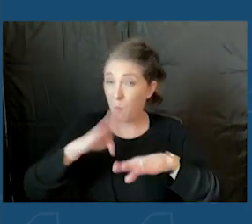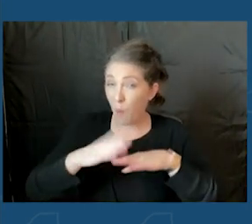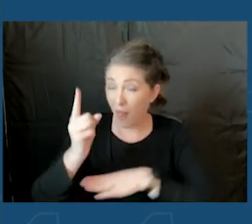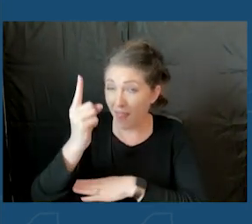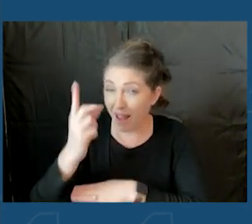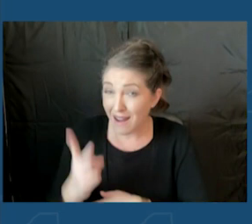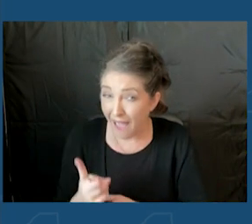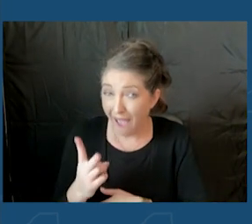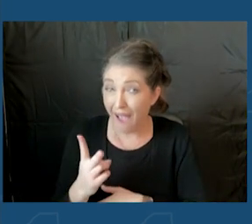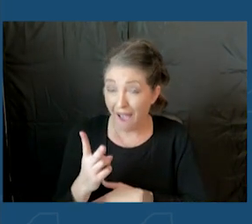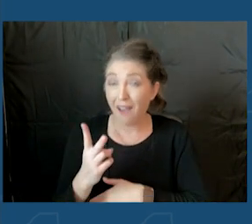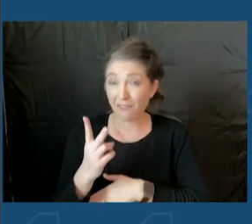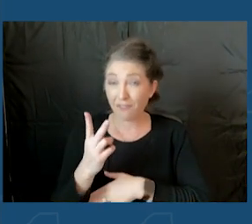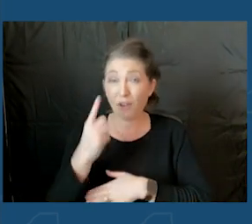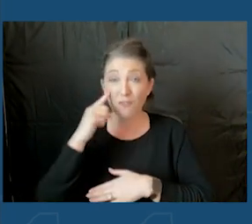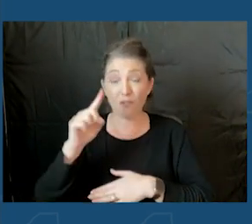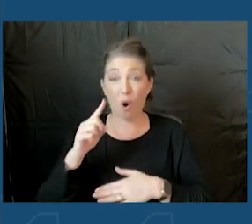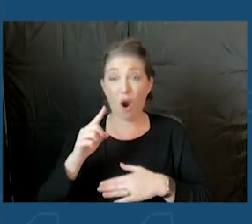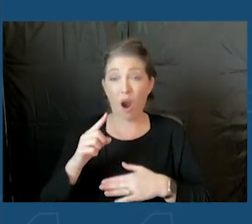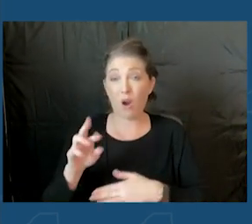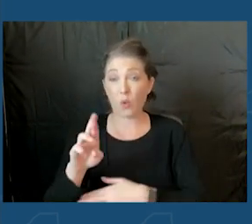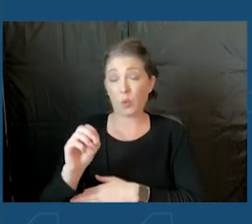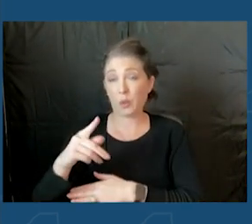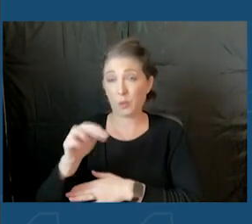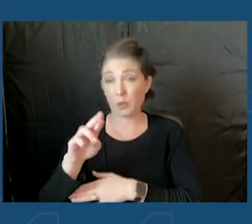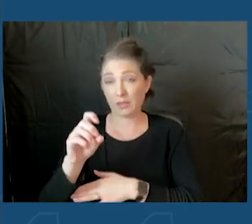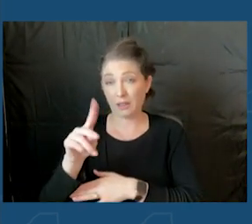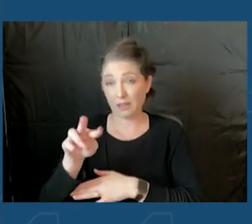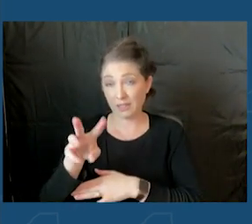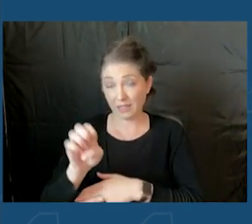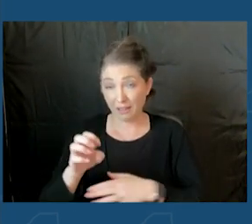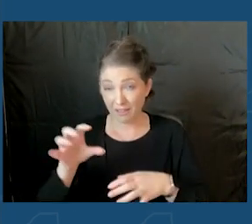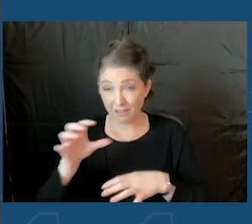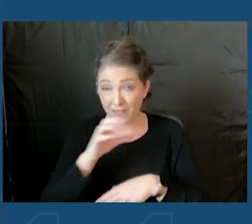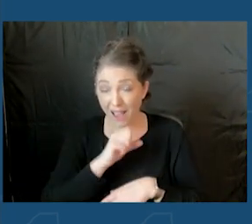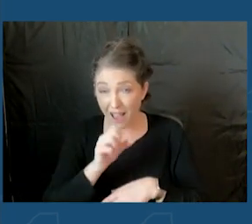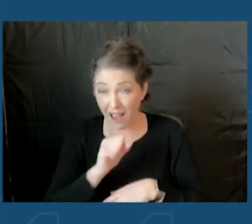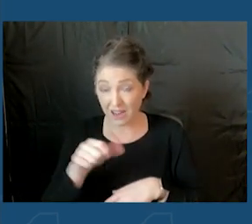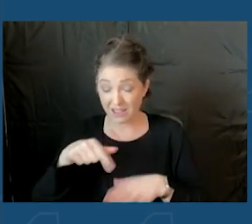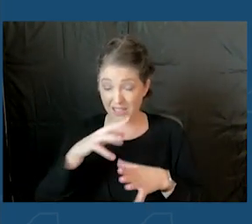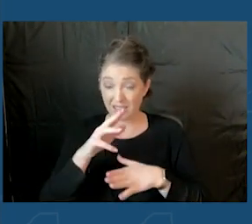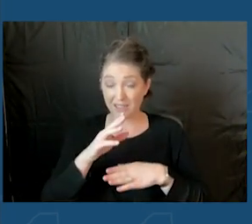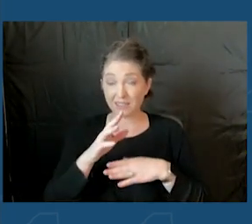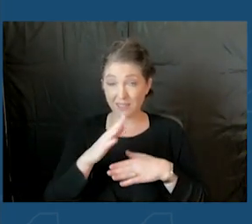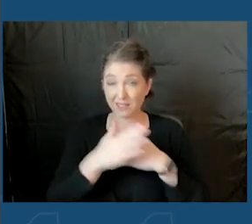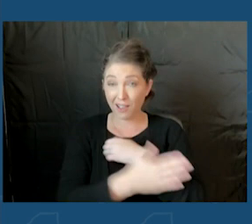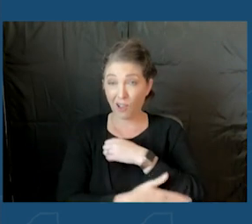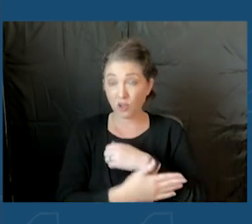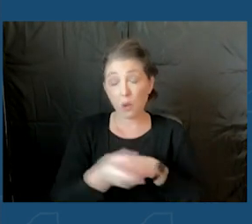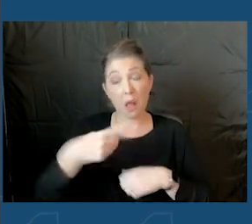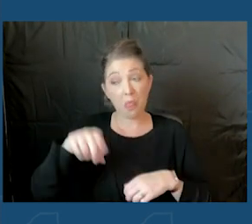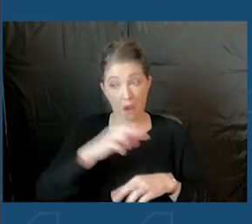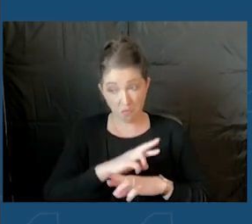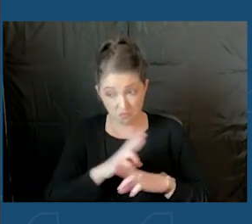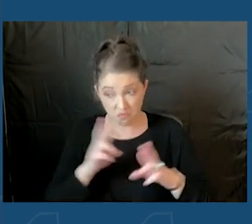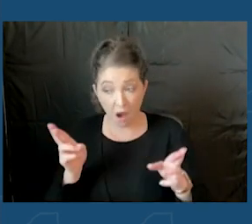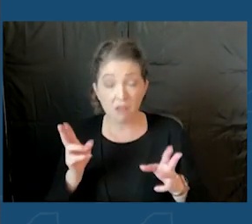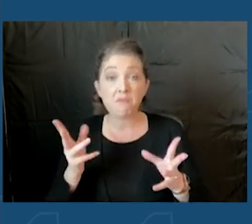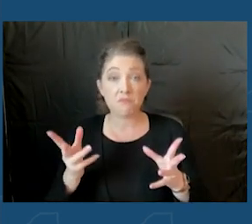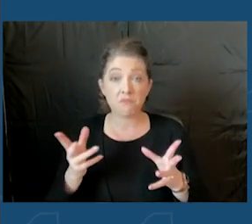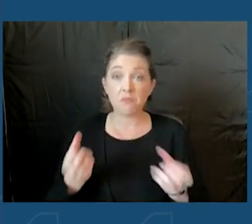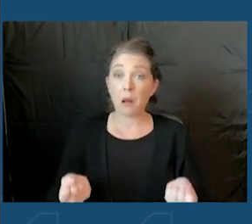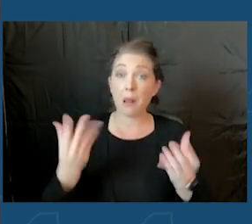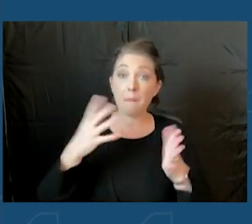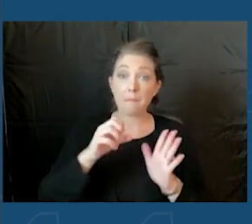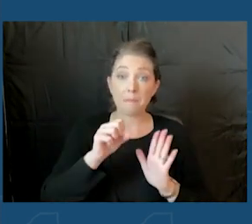this country, are poised to further roll back abortion rights. If this happens, many states will not